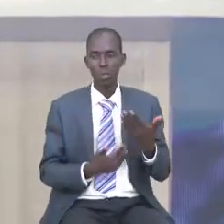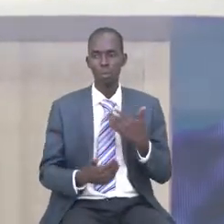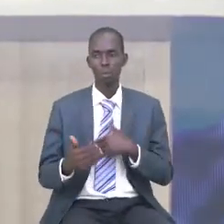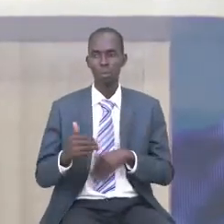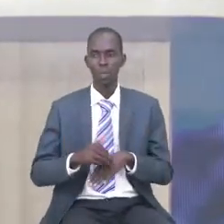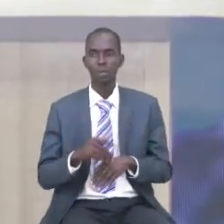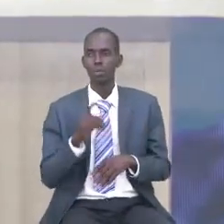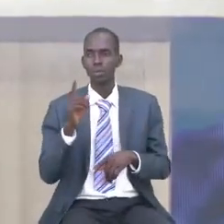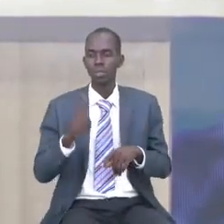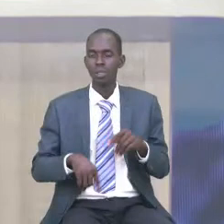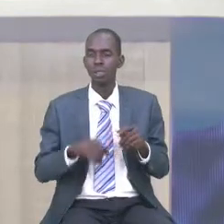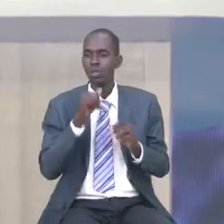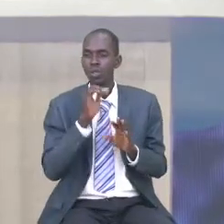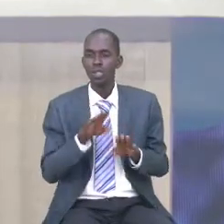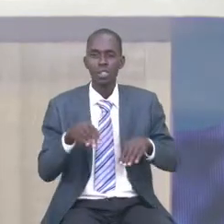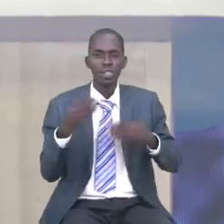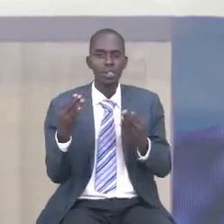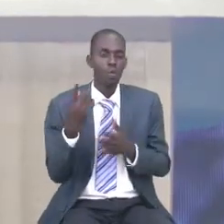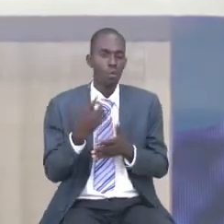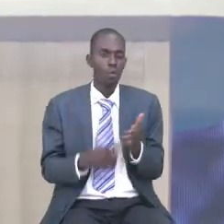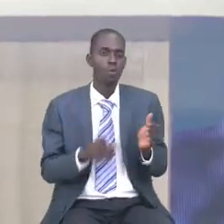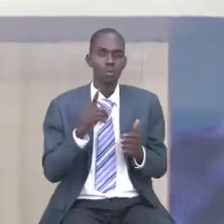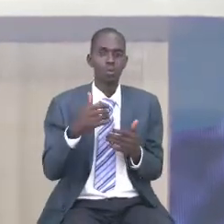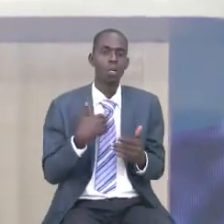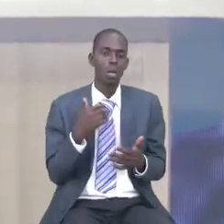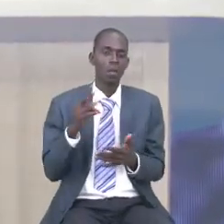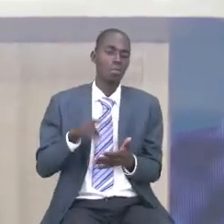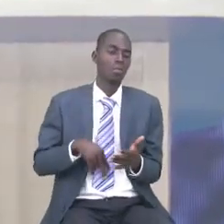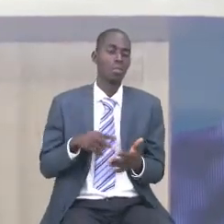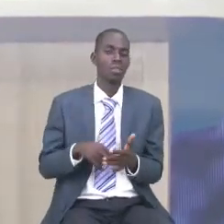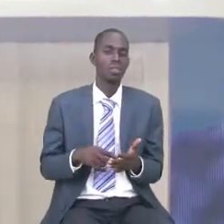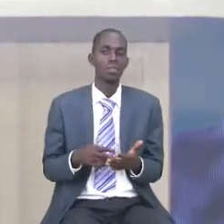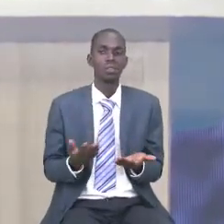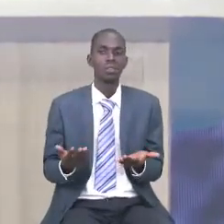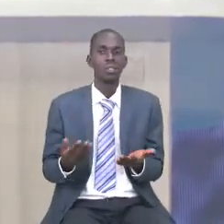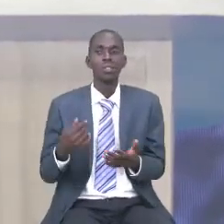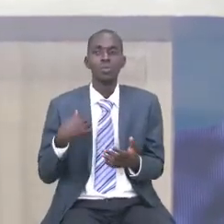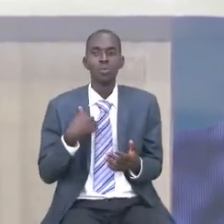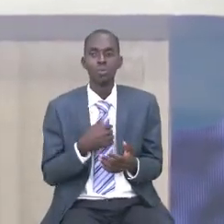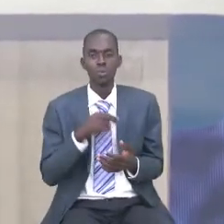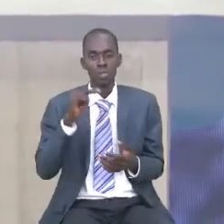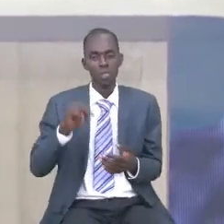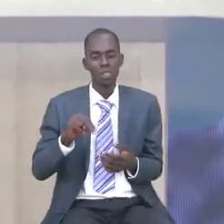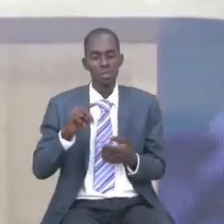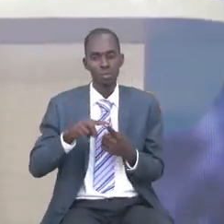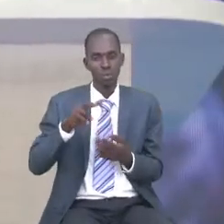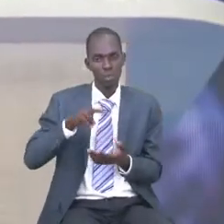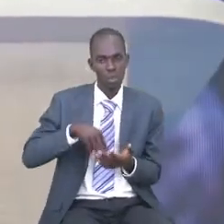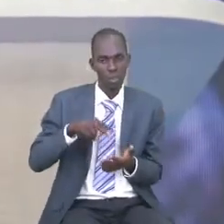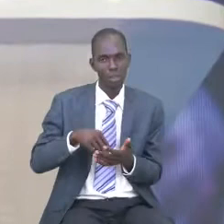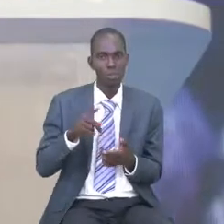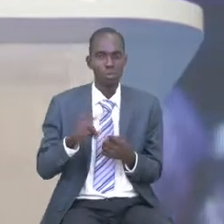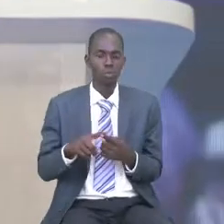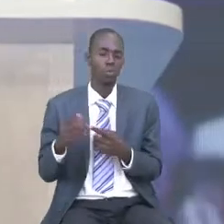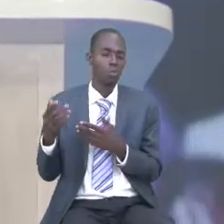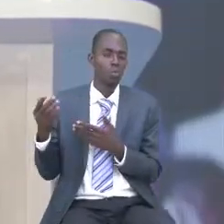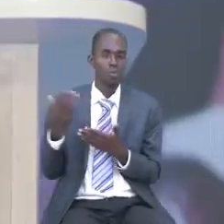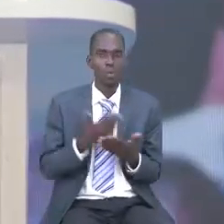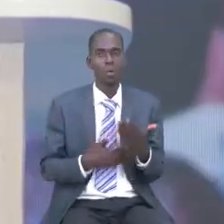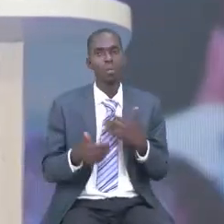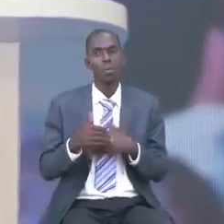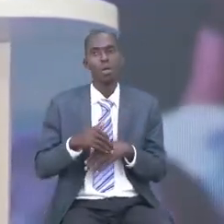cannot give what you have read. We read to retain. We read to